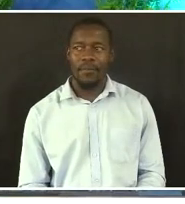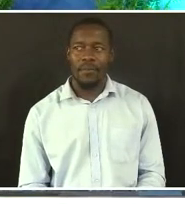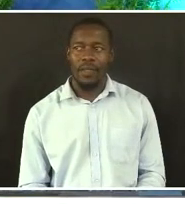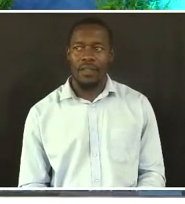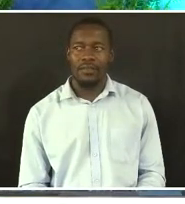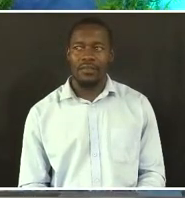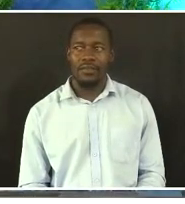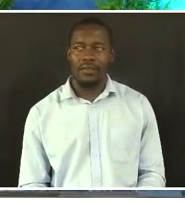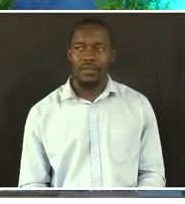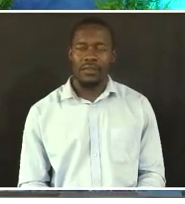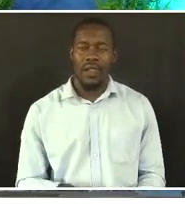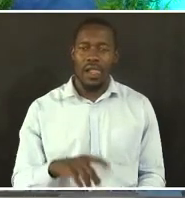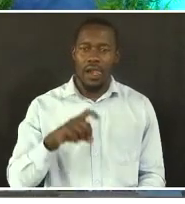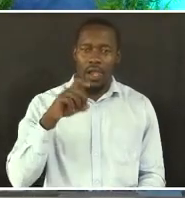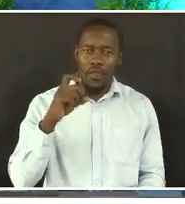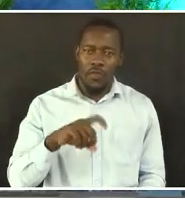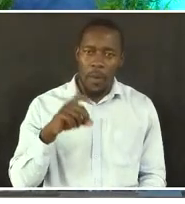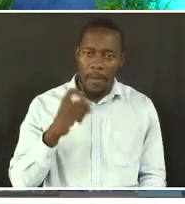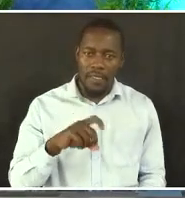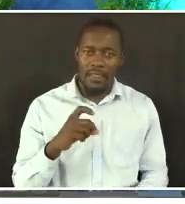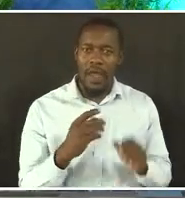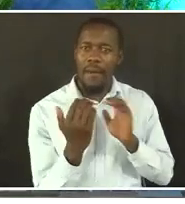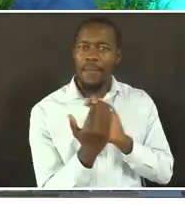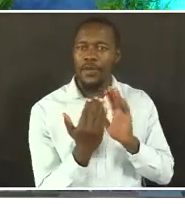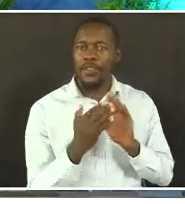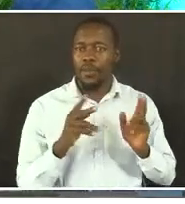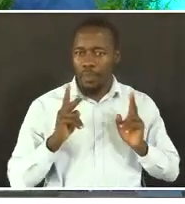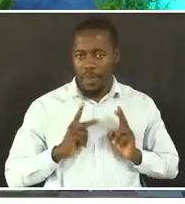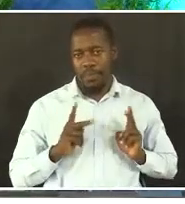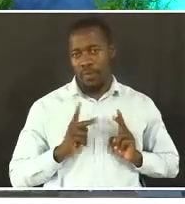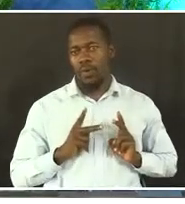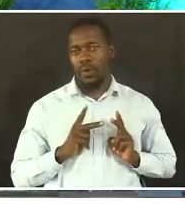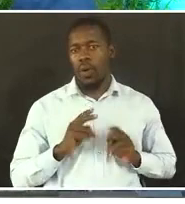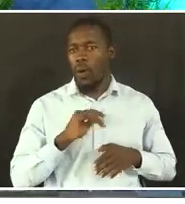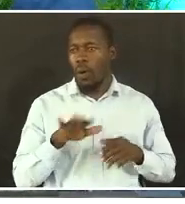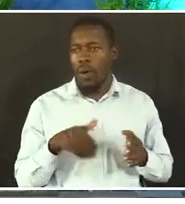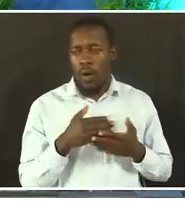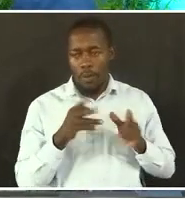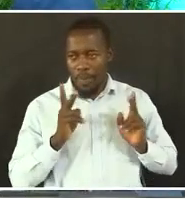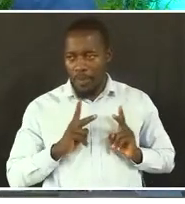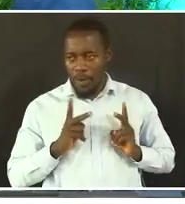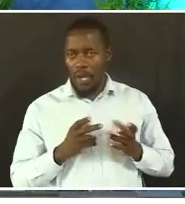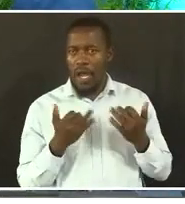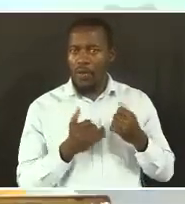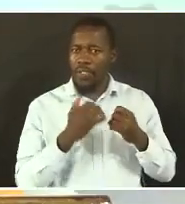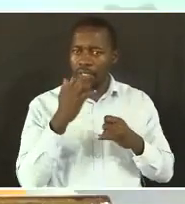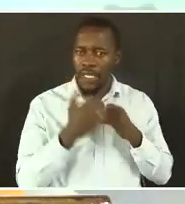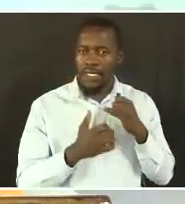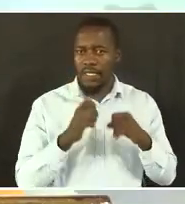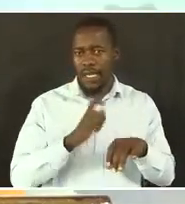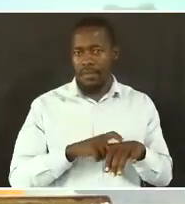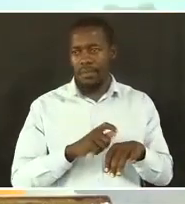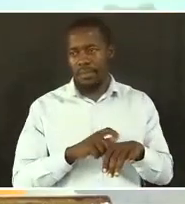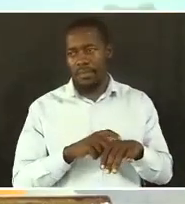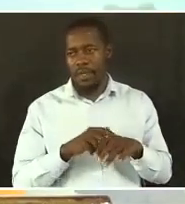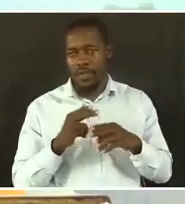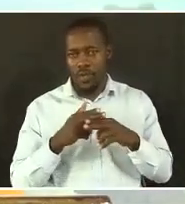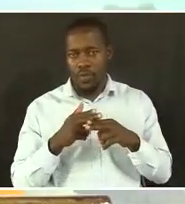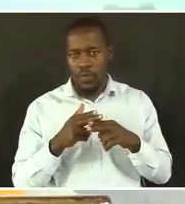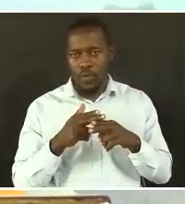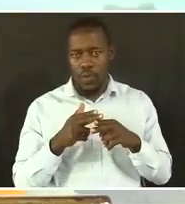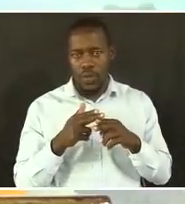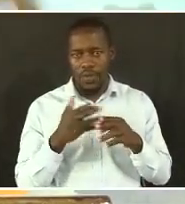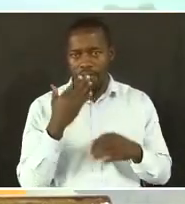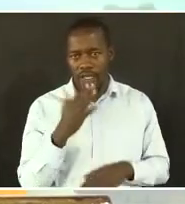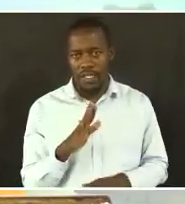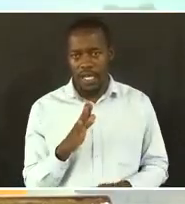We need to reach people with Jesus. We are in the end times. The forgotten signs of the end times. Let me finish developing this. It says,